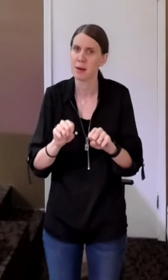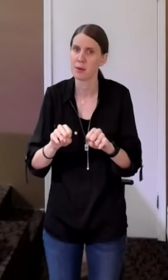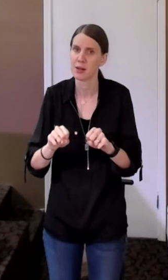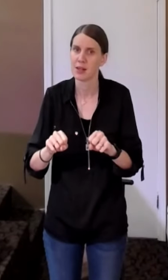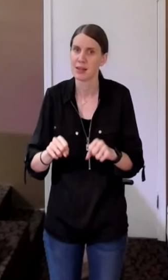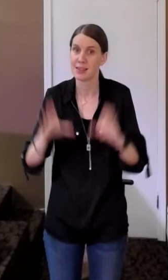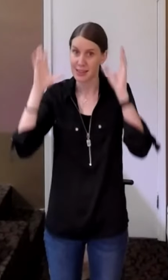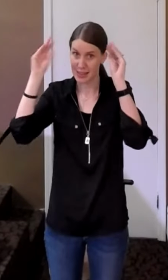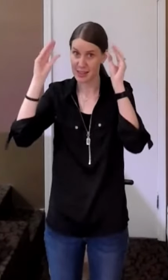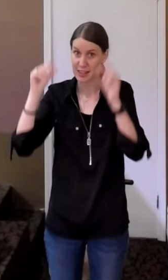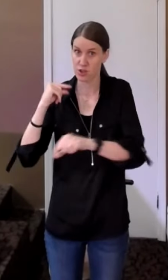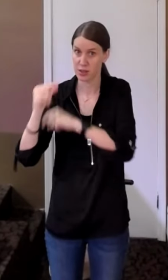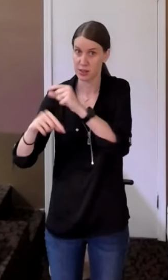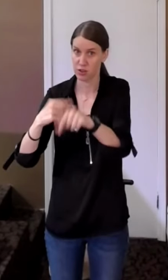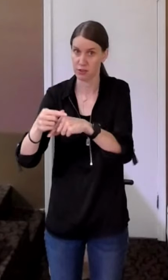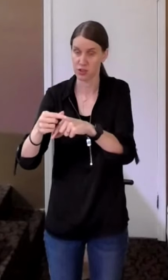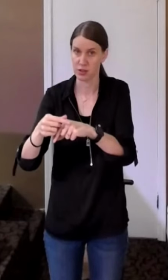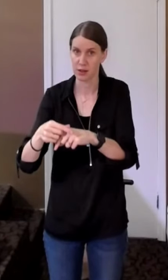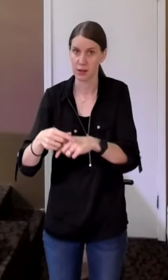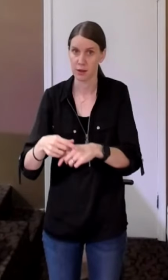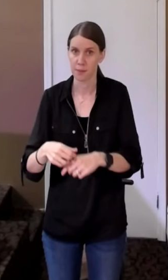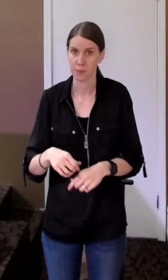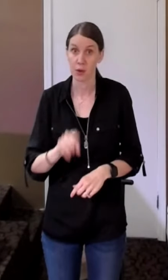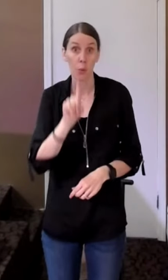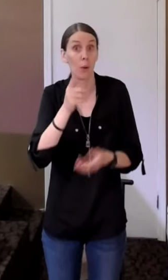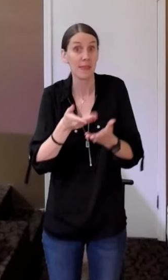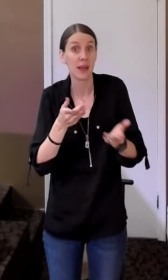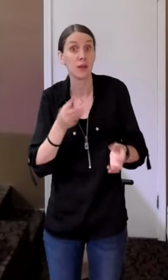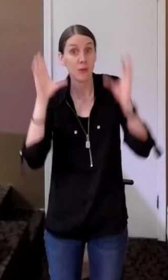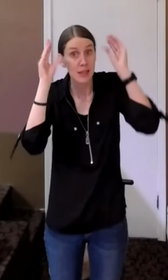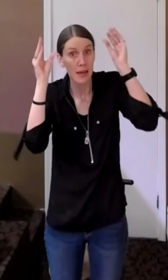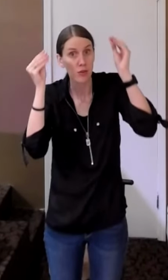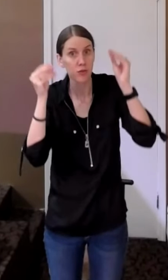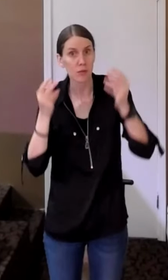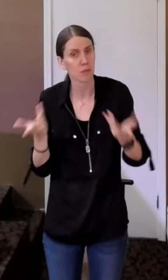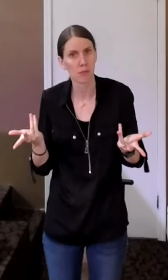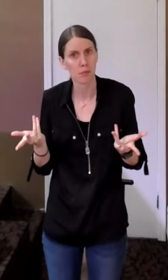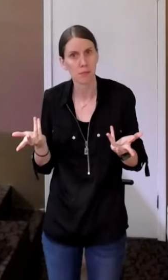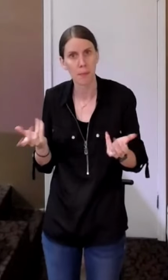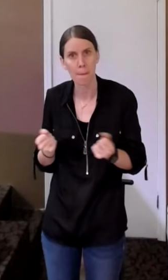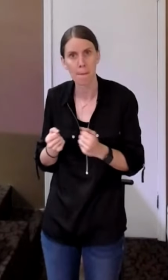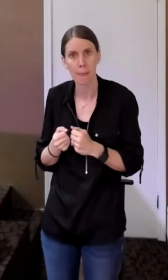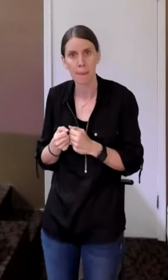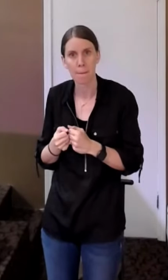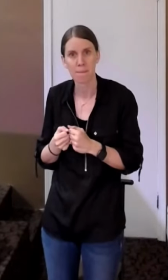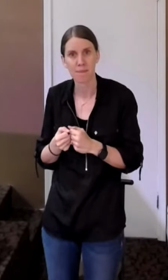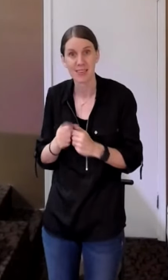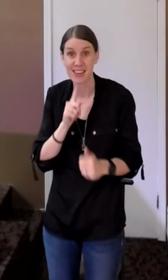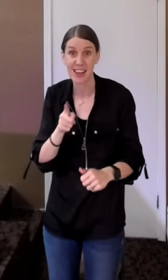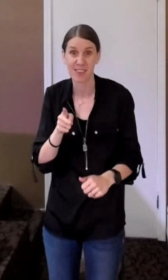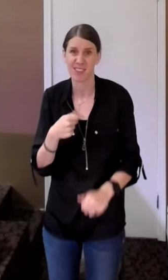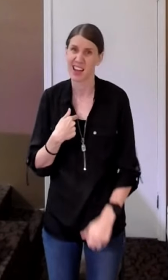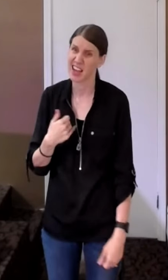pass on to the next generation. And part of what you're going to pass on is, I screwed this